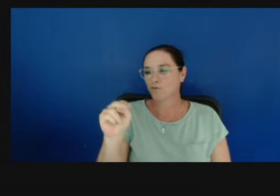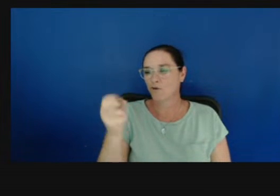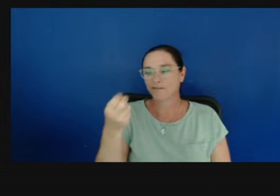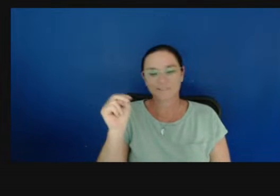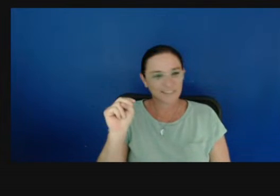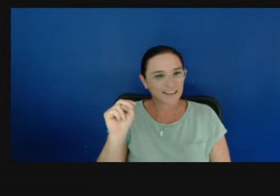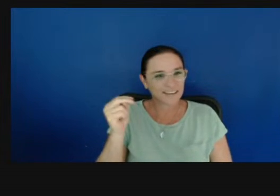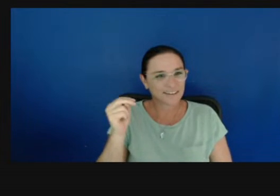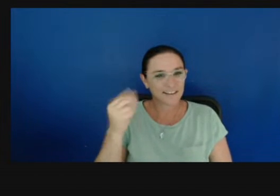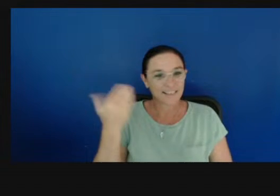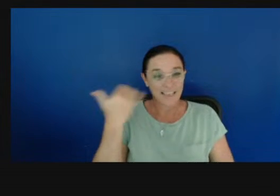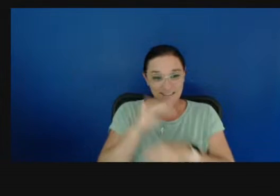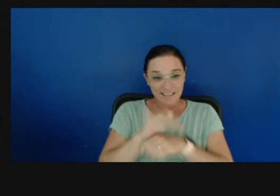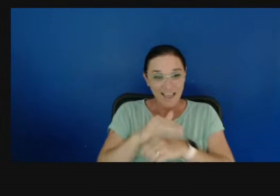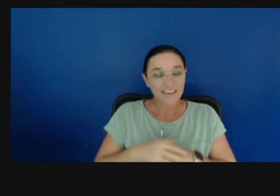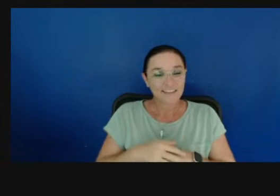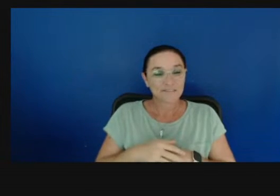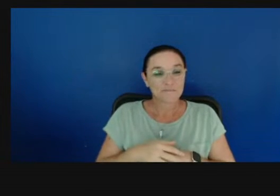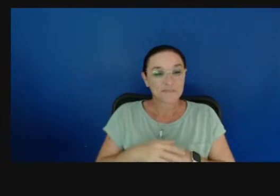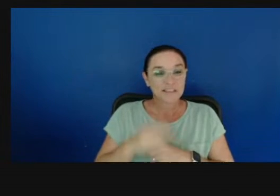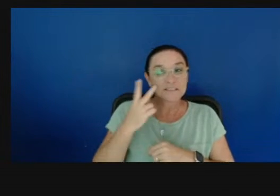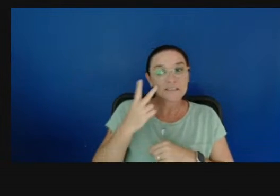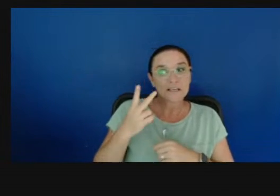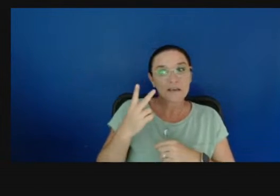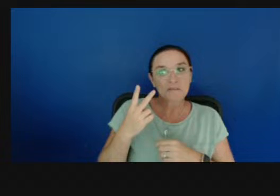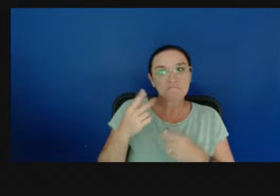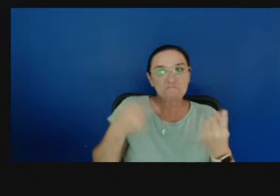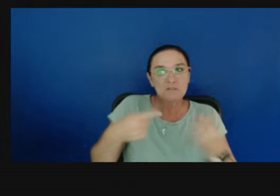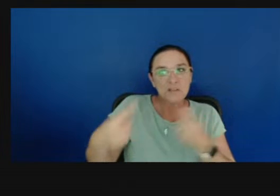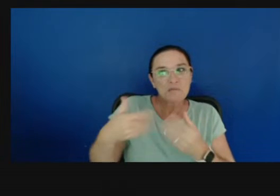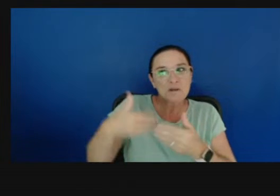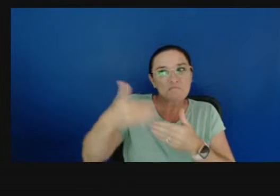and just seeing how going day by day, really.